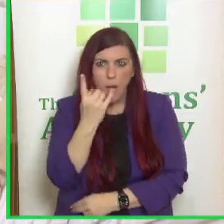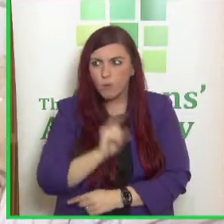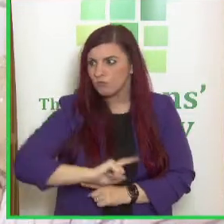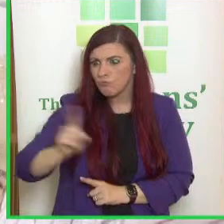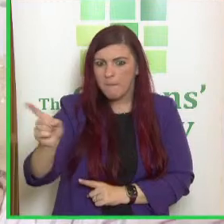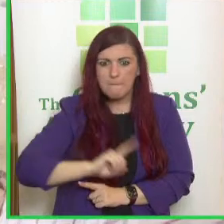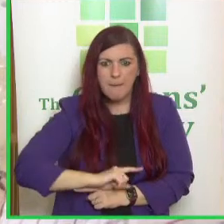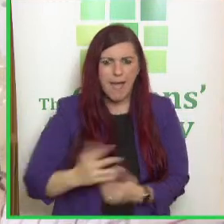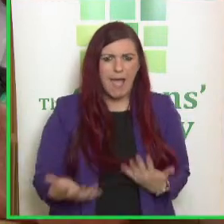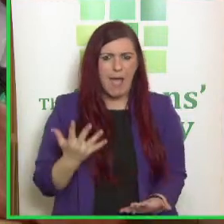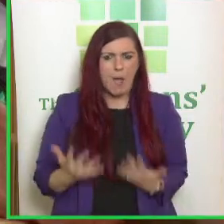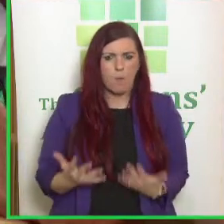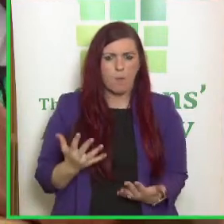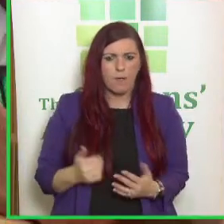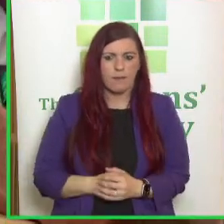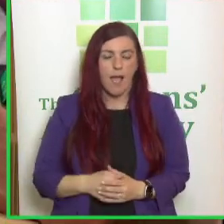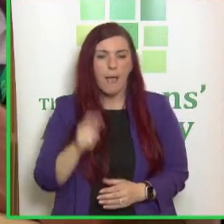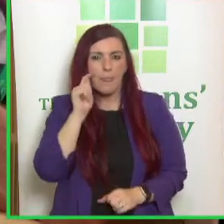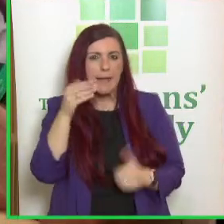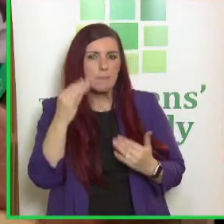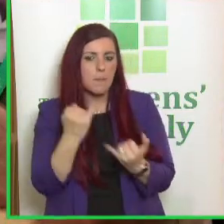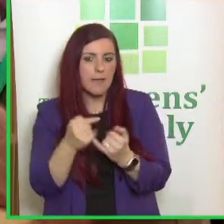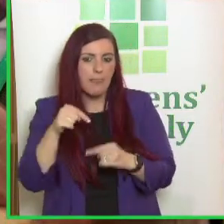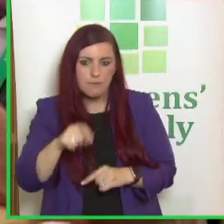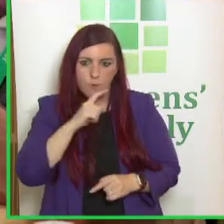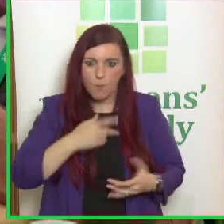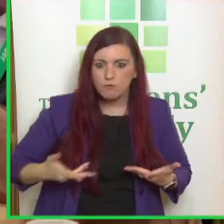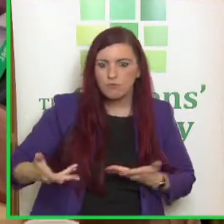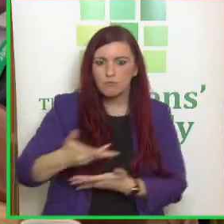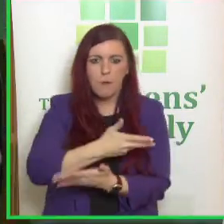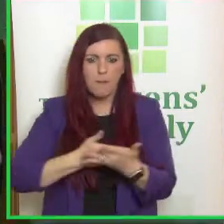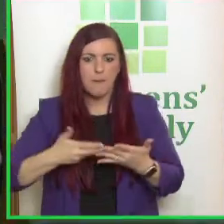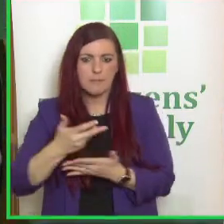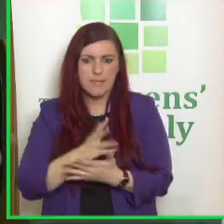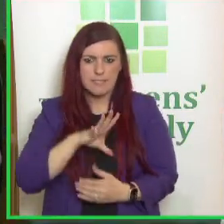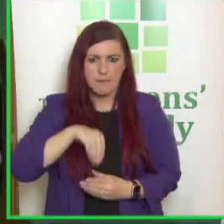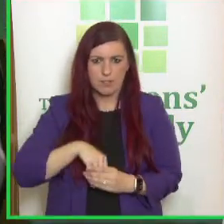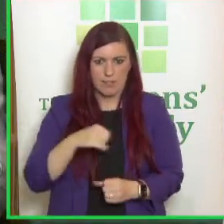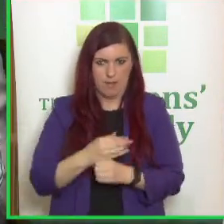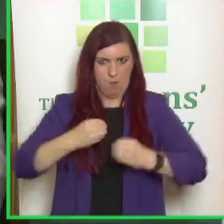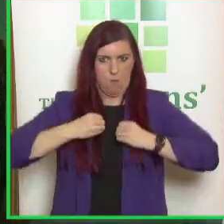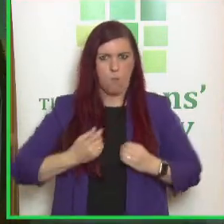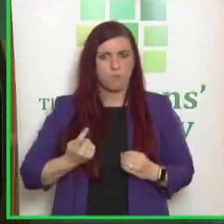refer them on? And I think there's moments like this when we get to talk about it, especially in the traveller